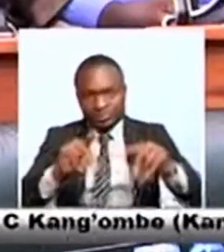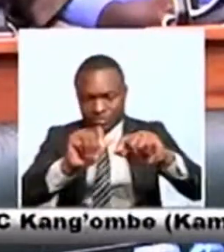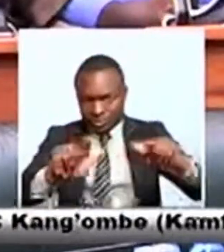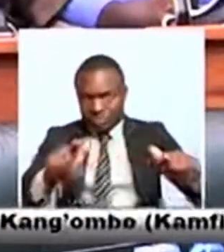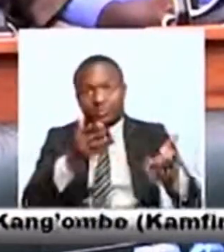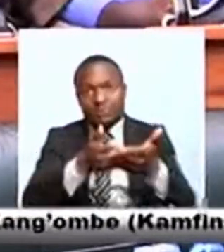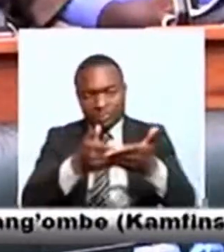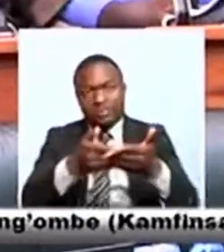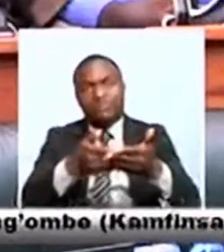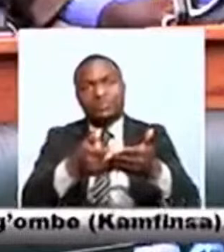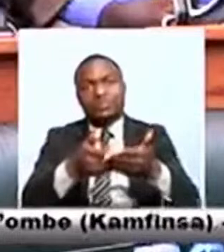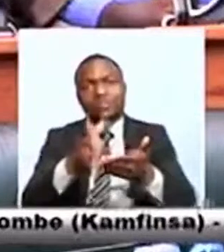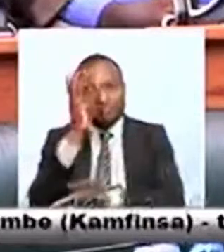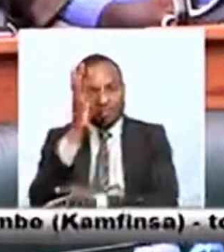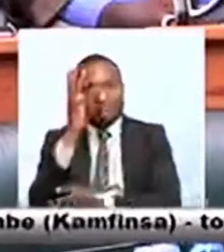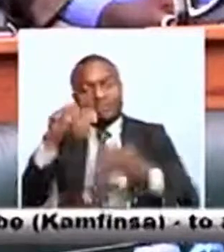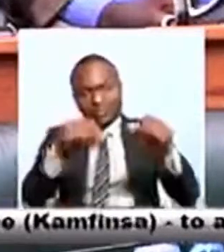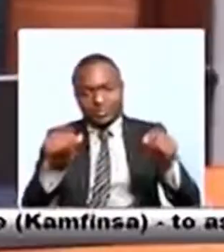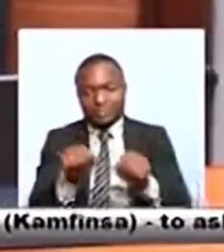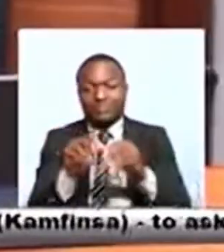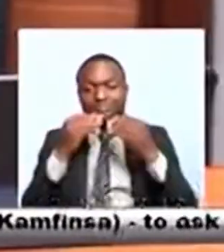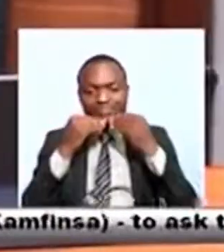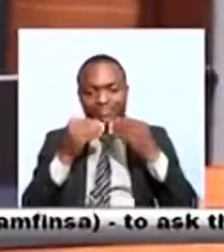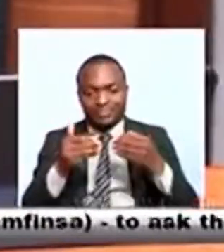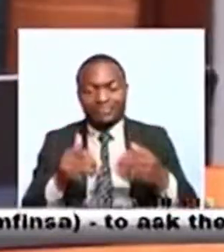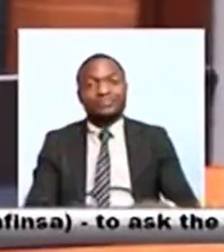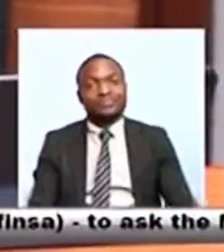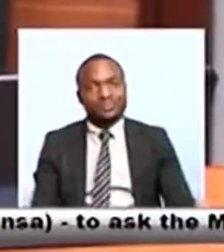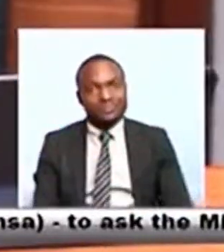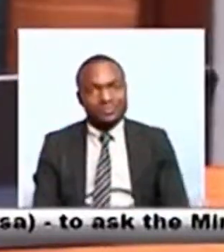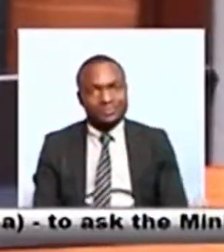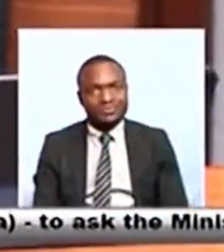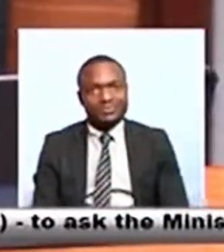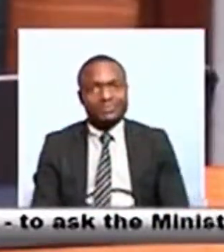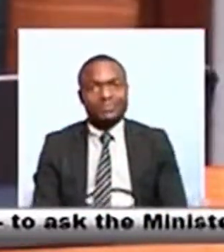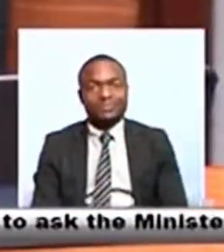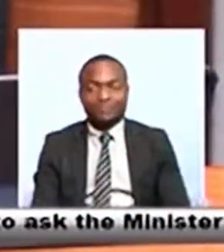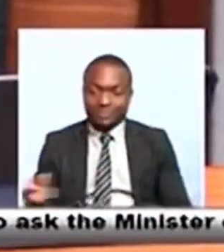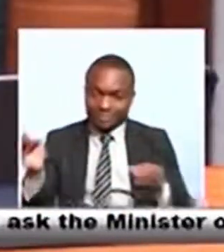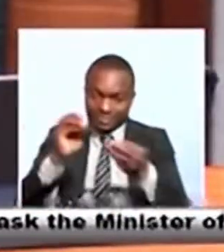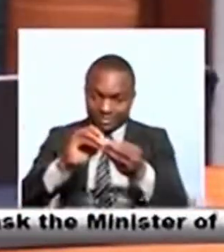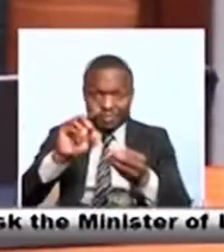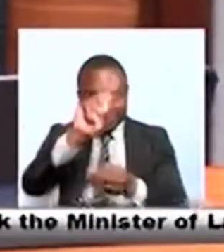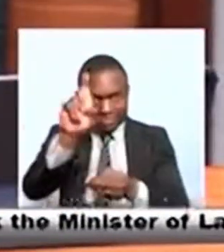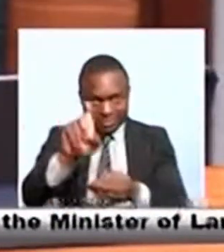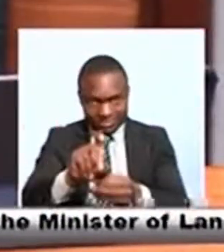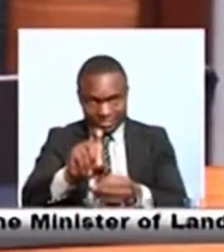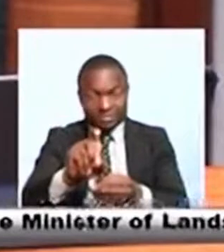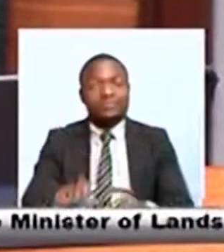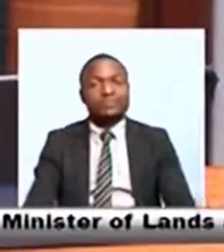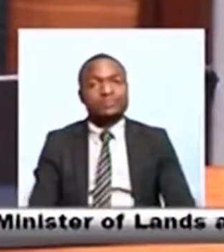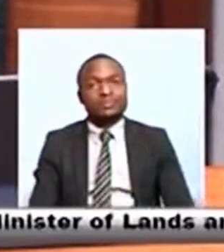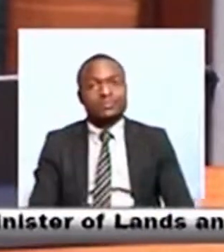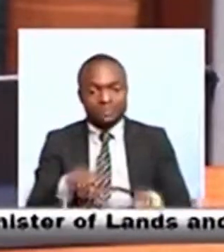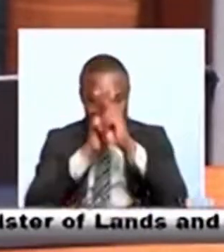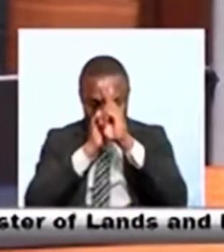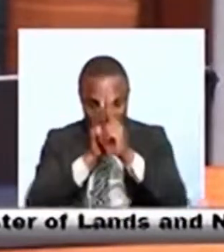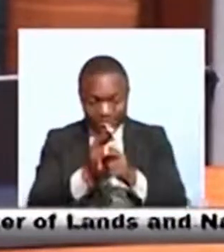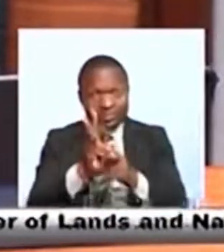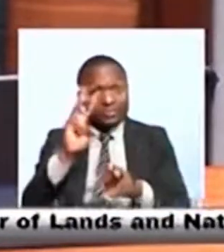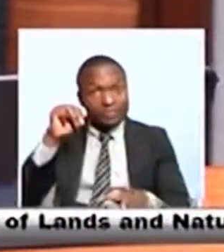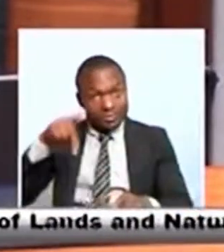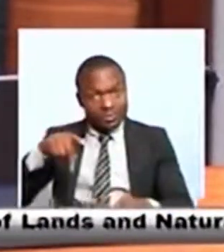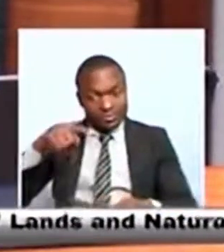forest reserve. Thank you. Thank you. Supplementary questions. The Honorable Member